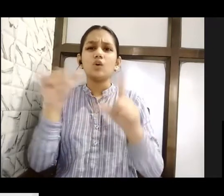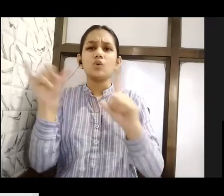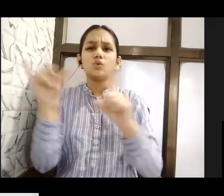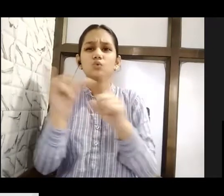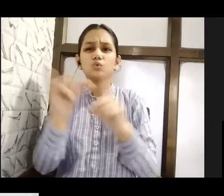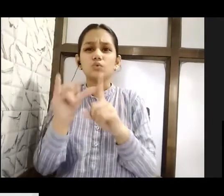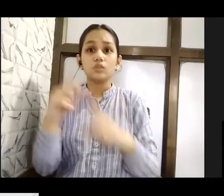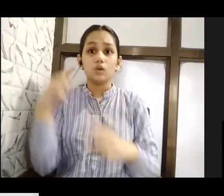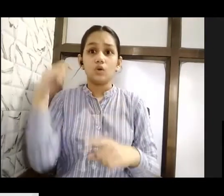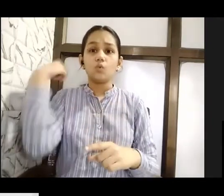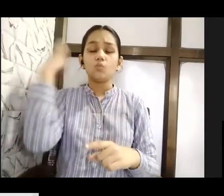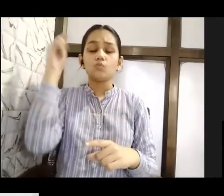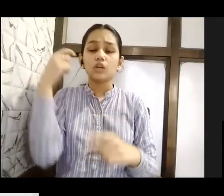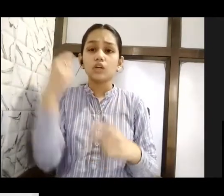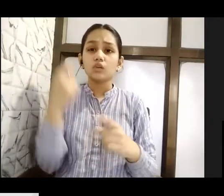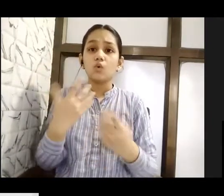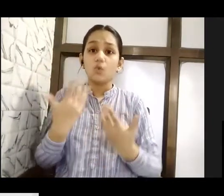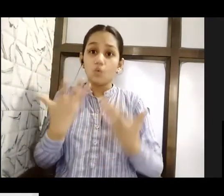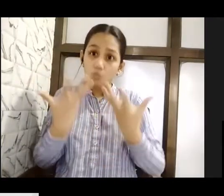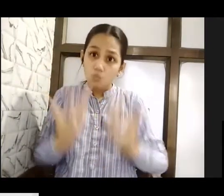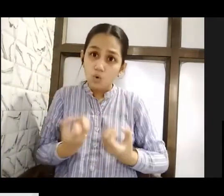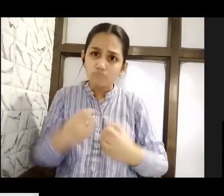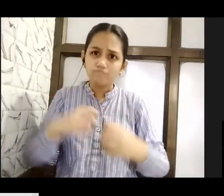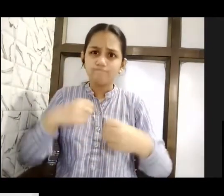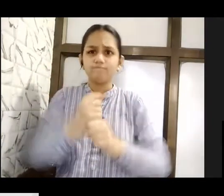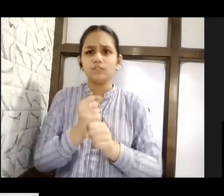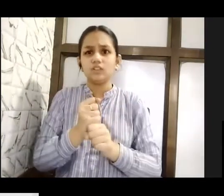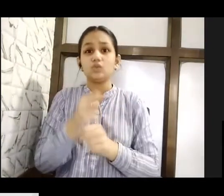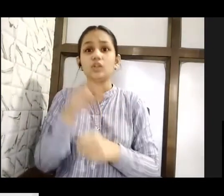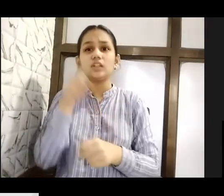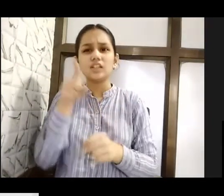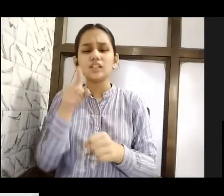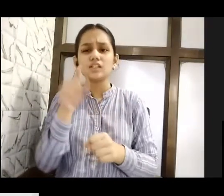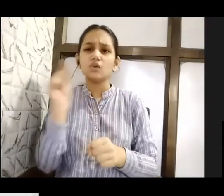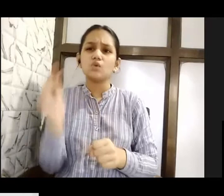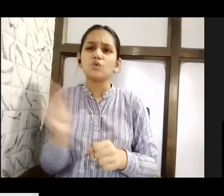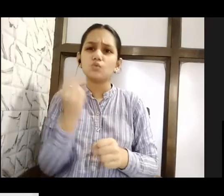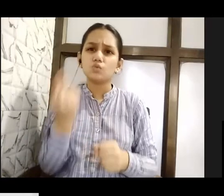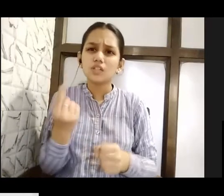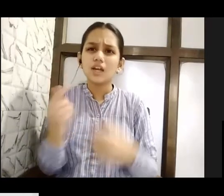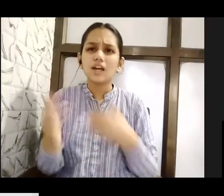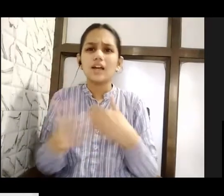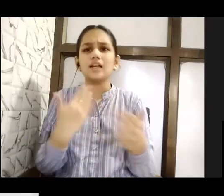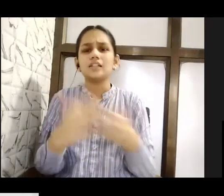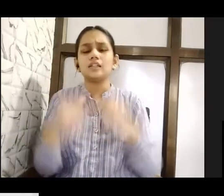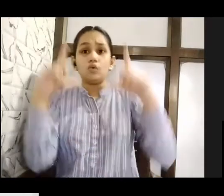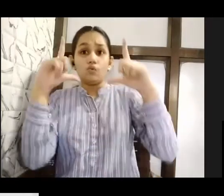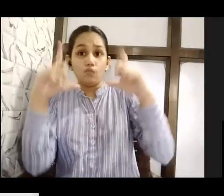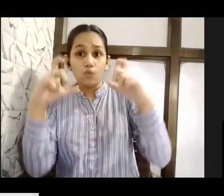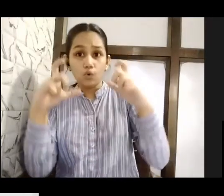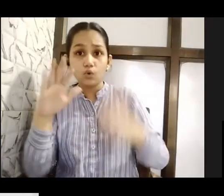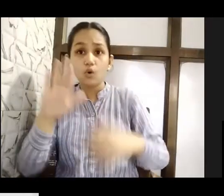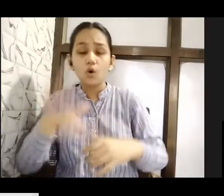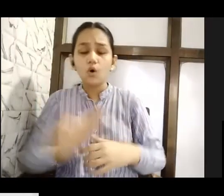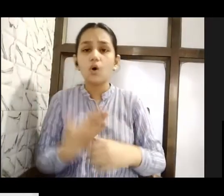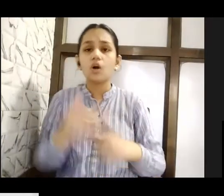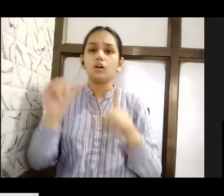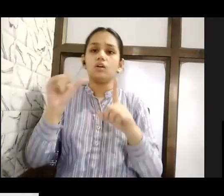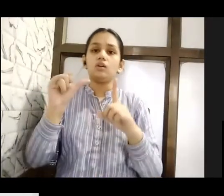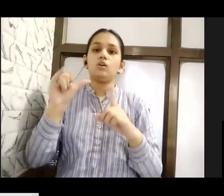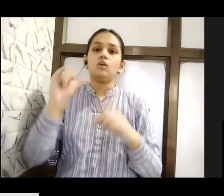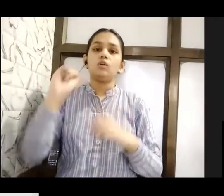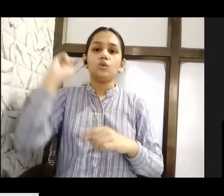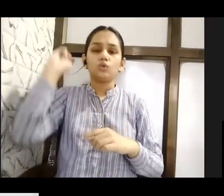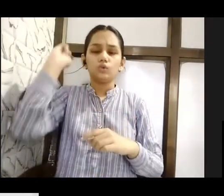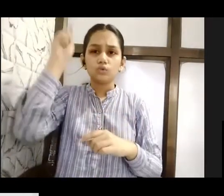So whatever is online today is images or videos. Today, how much time you spend